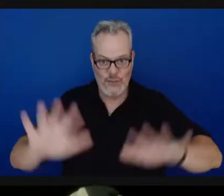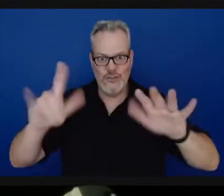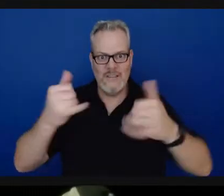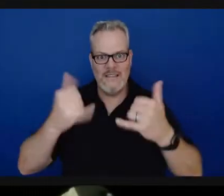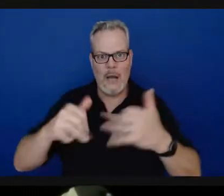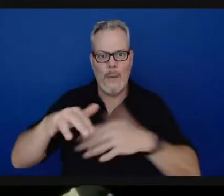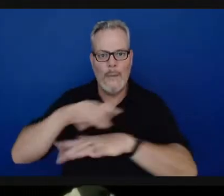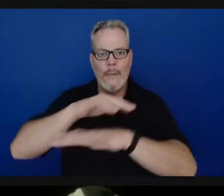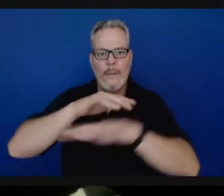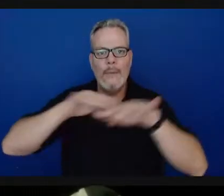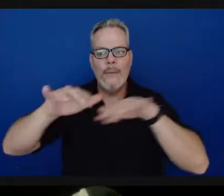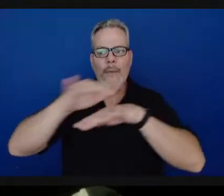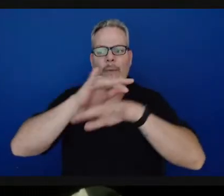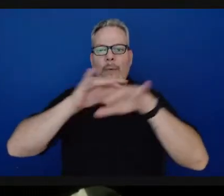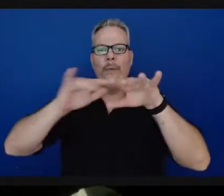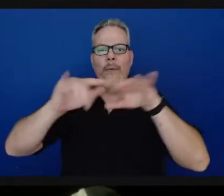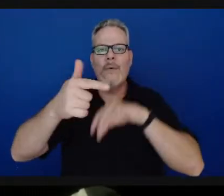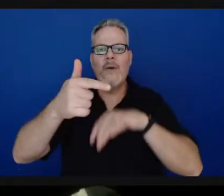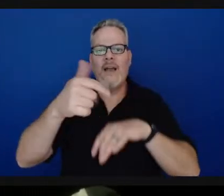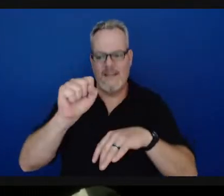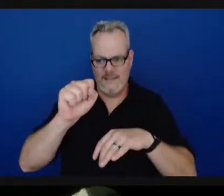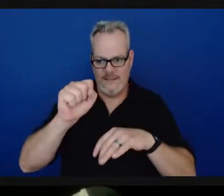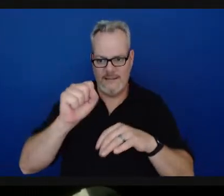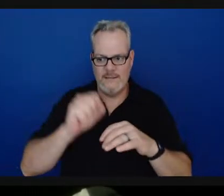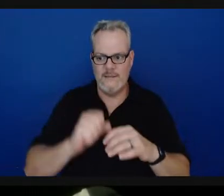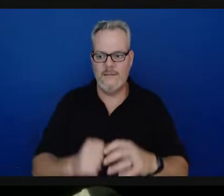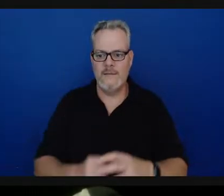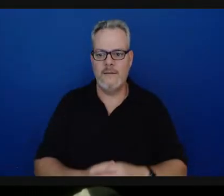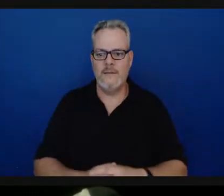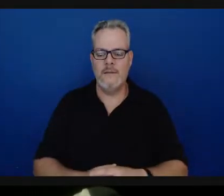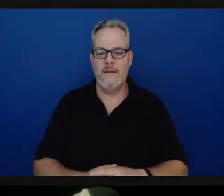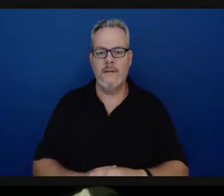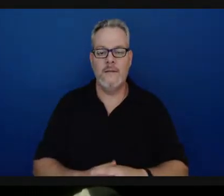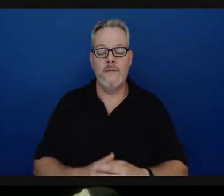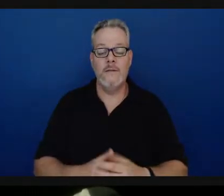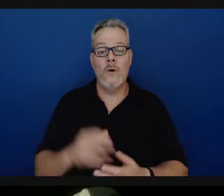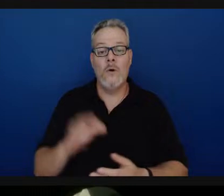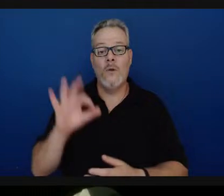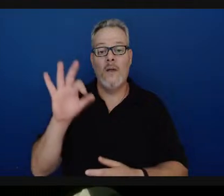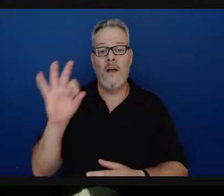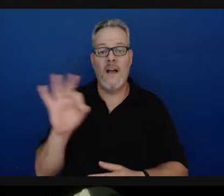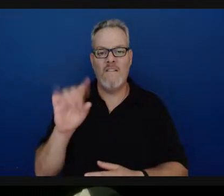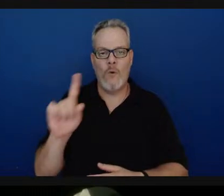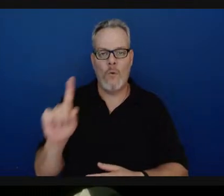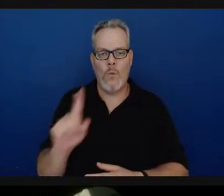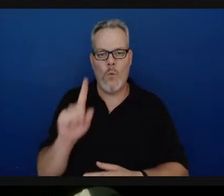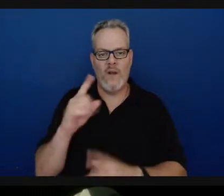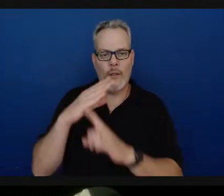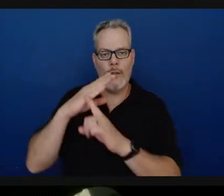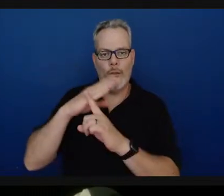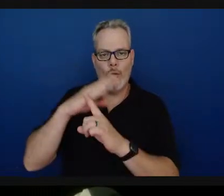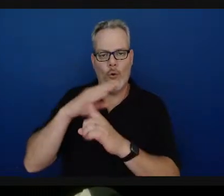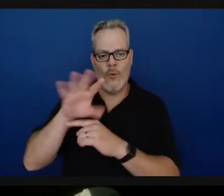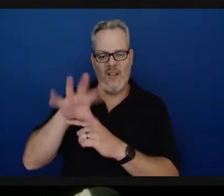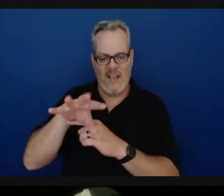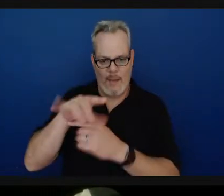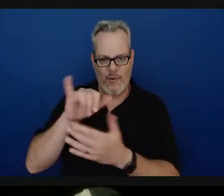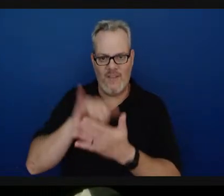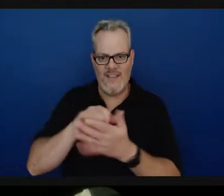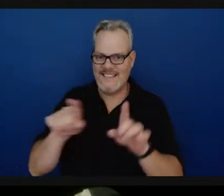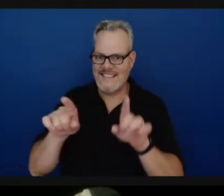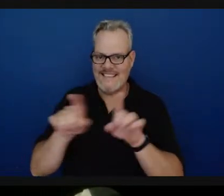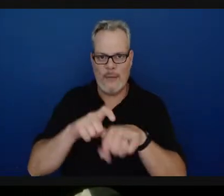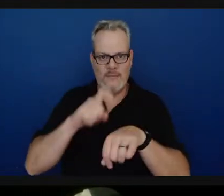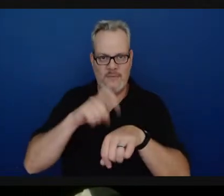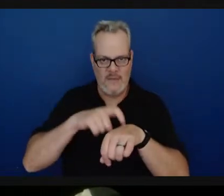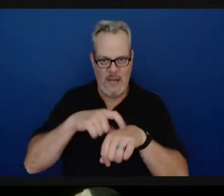as we saw in the current webcam view. So the F1 camera, thermal camera, over the same time frame, picks up similar